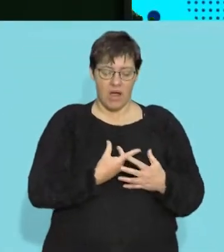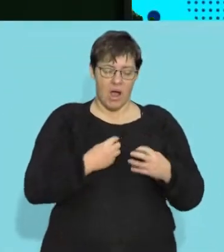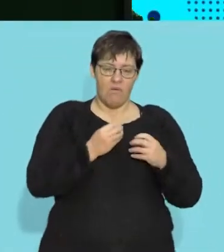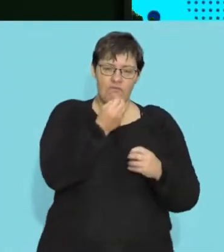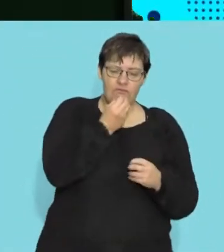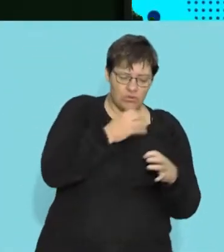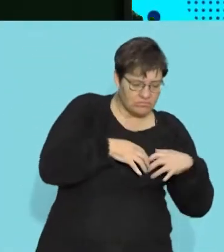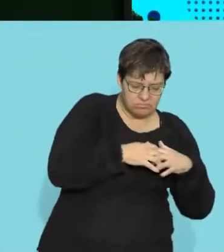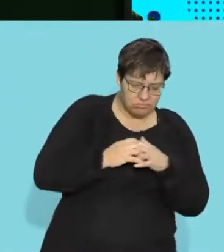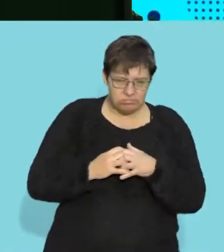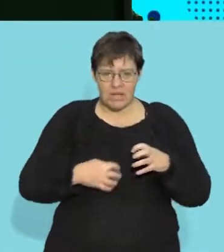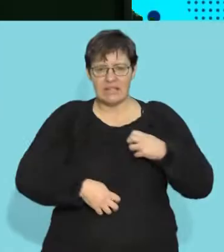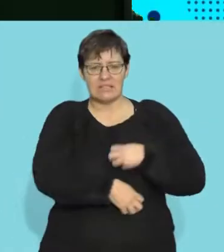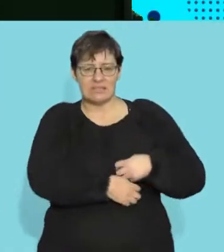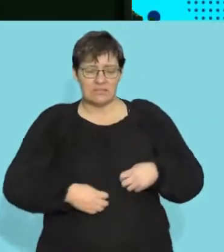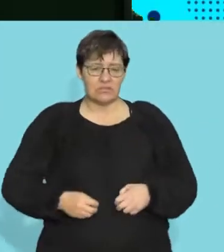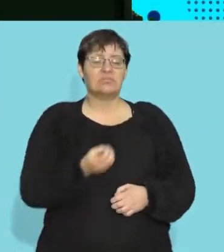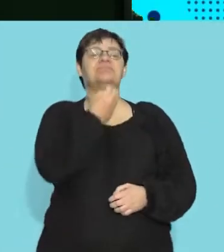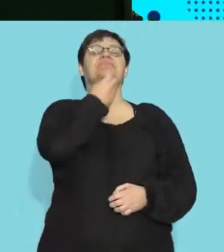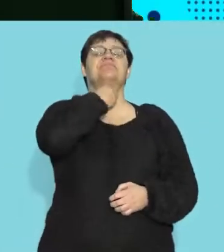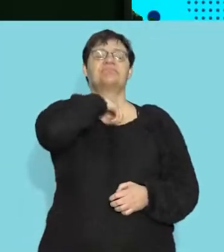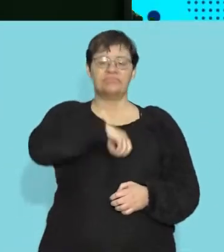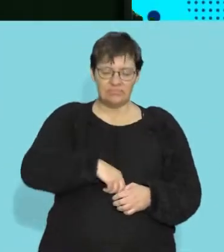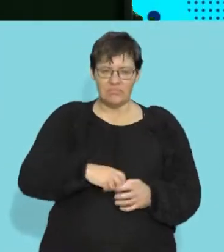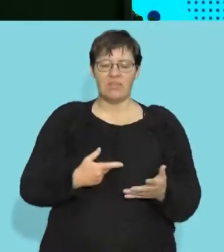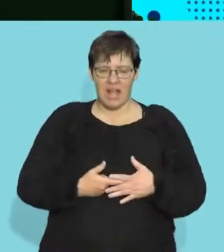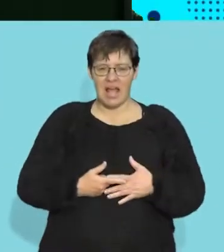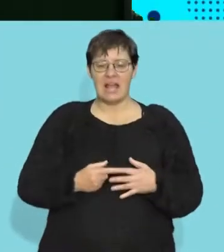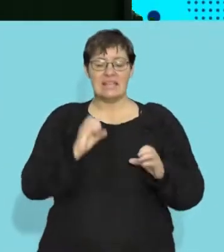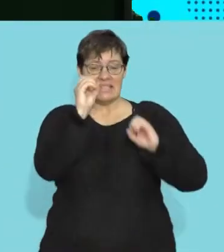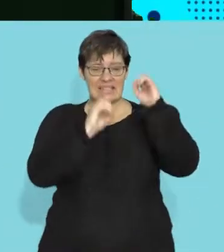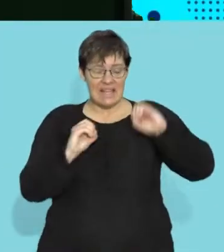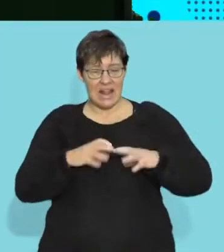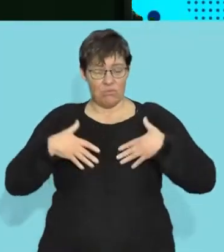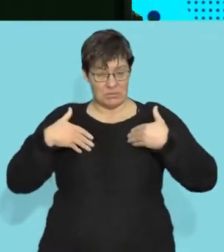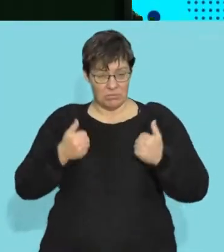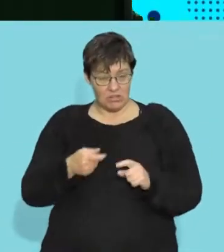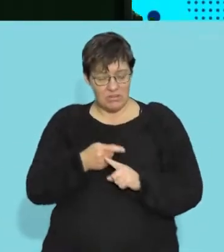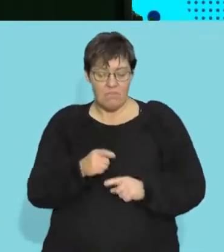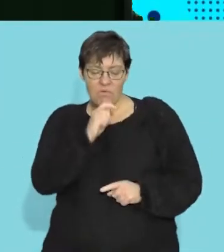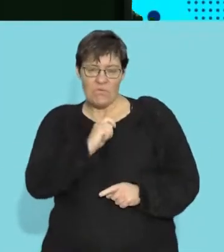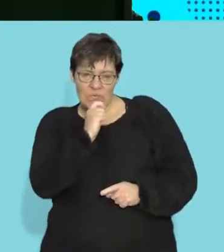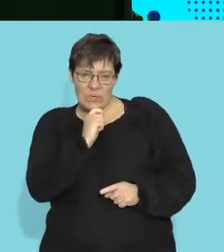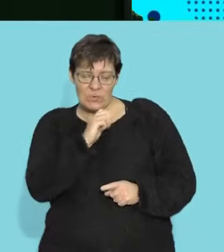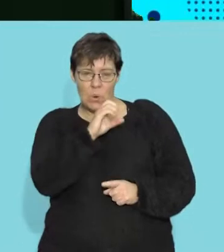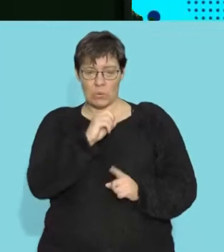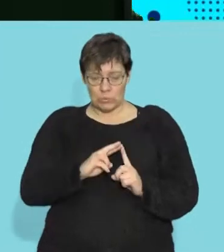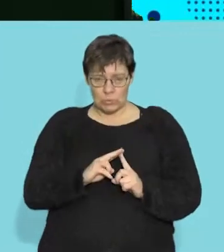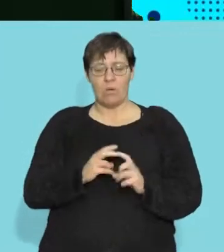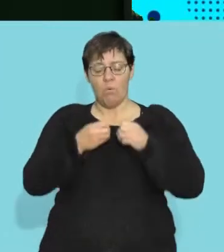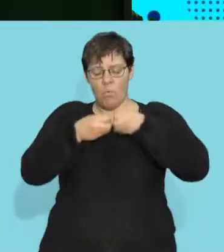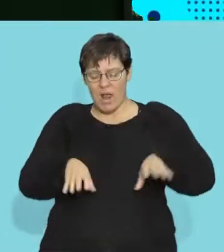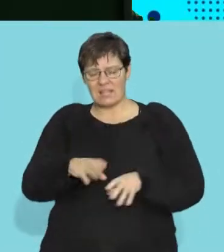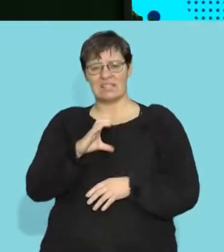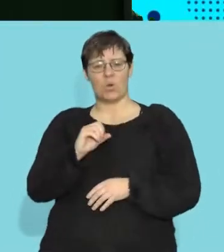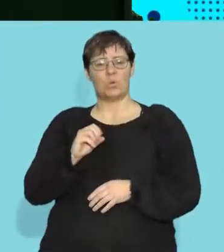where we ate the food. We looked at cellular respiration, where we used it. And gaseous exchange, I always tell my class, is the terms